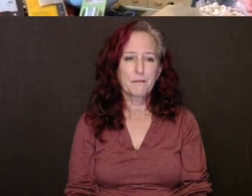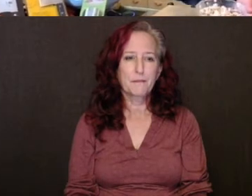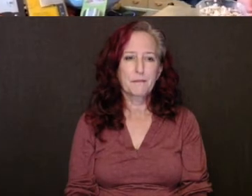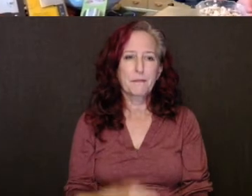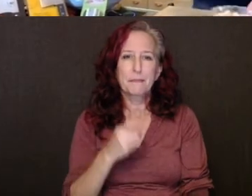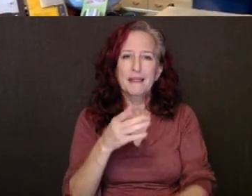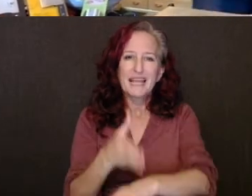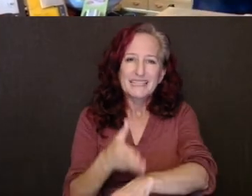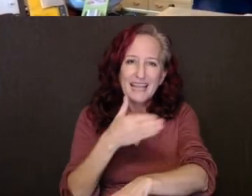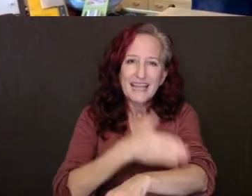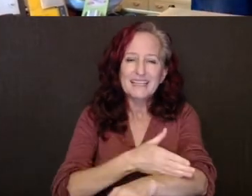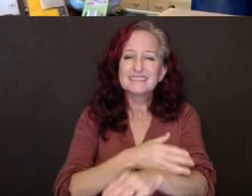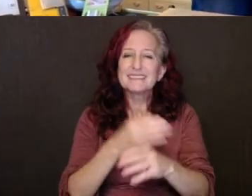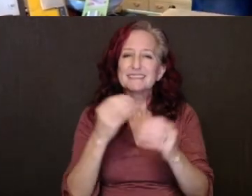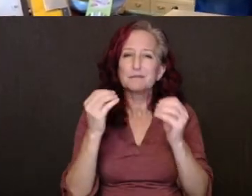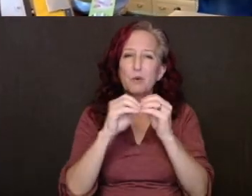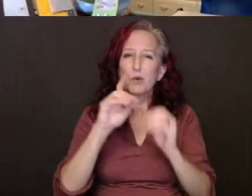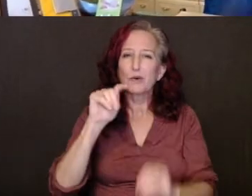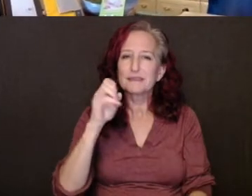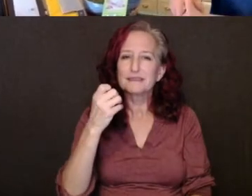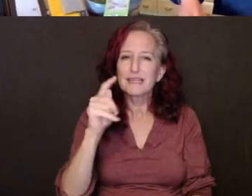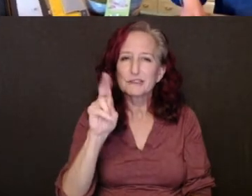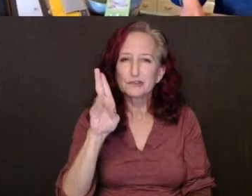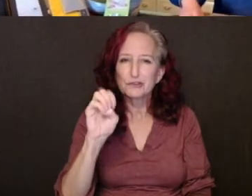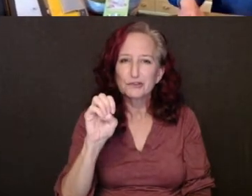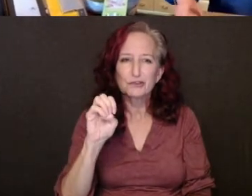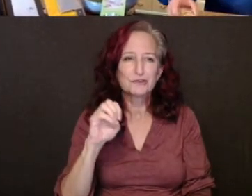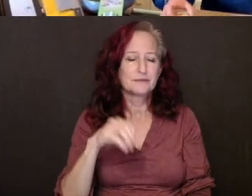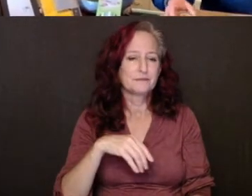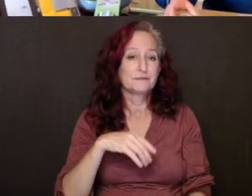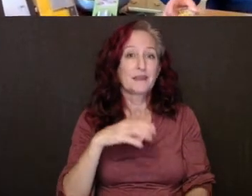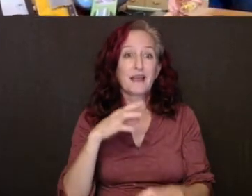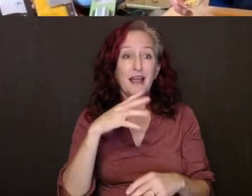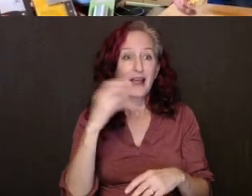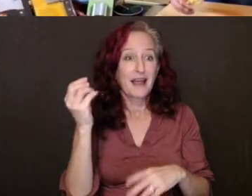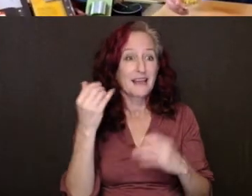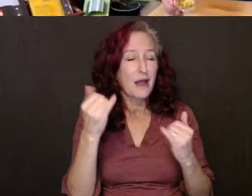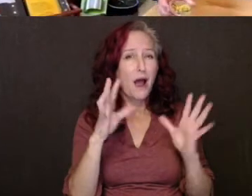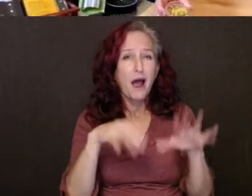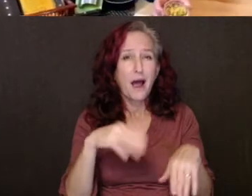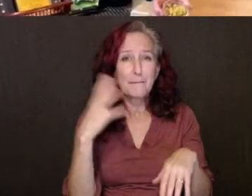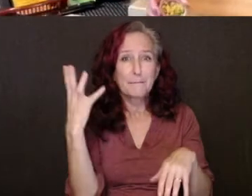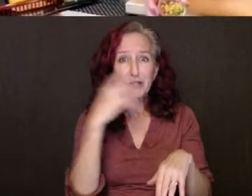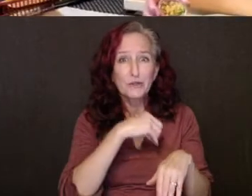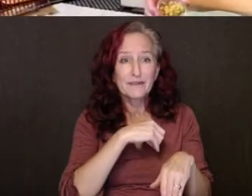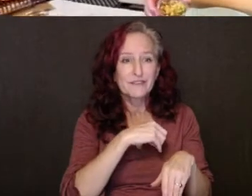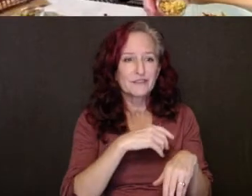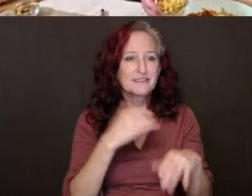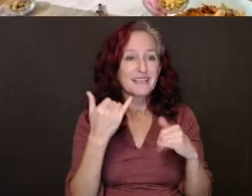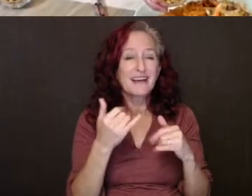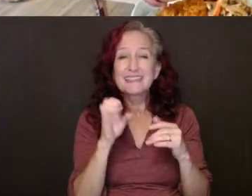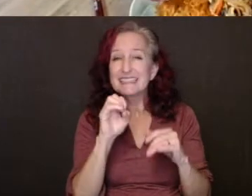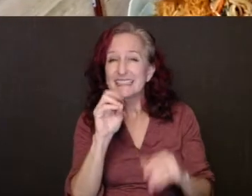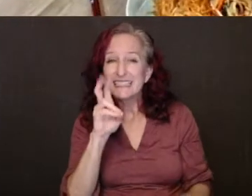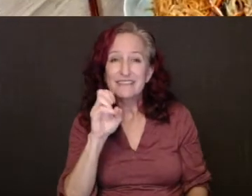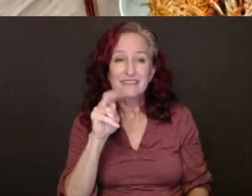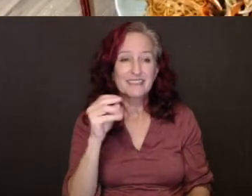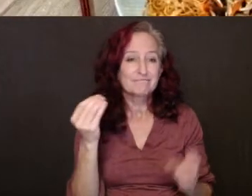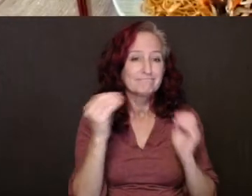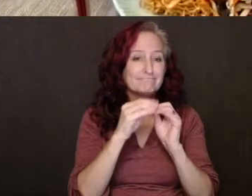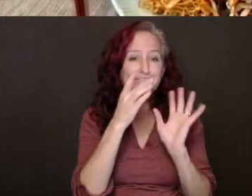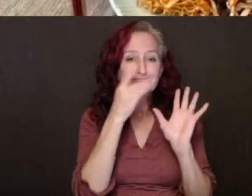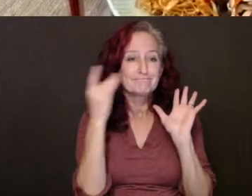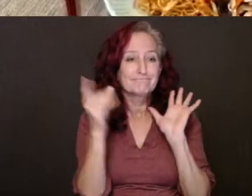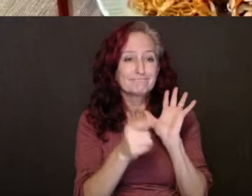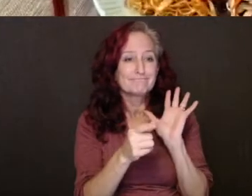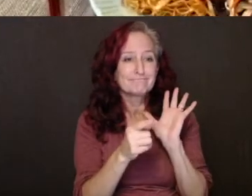meat and chicken. I eat this as a snack. I also use it. I literally make it interesting. I crush the pistachio